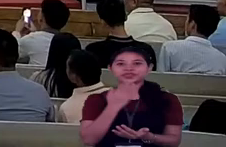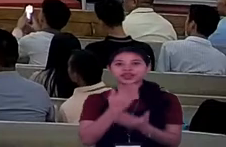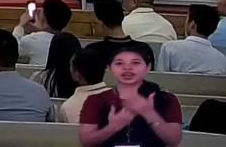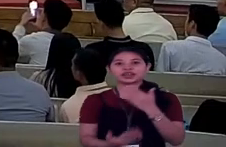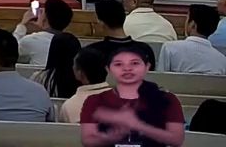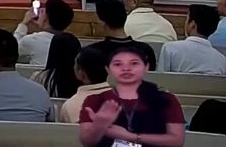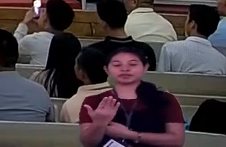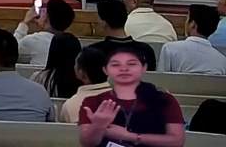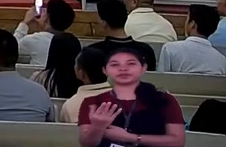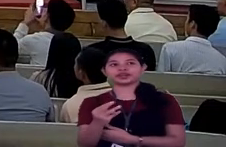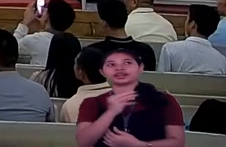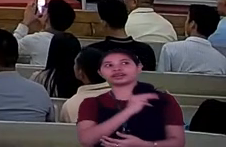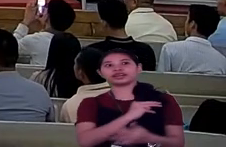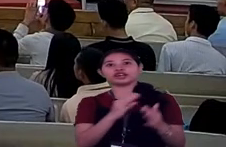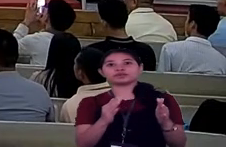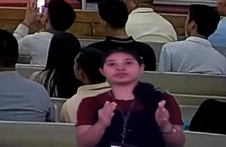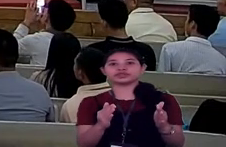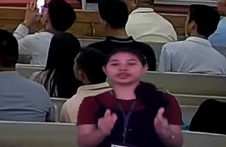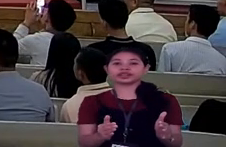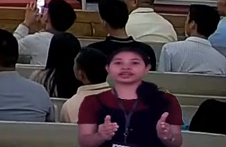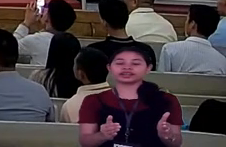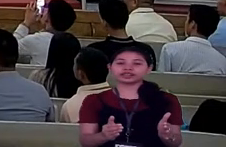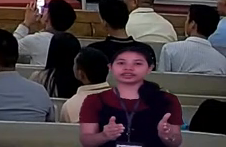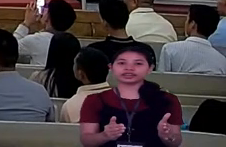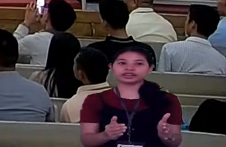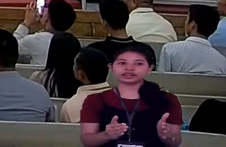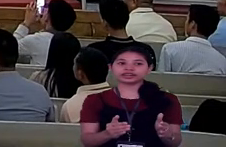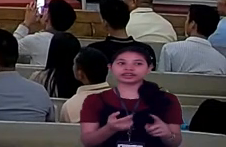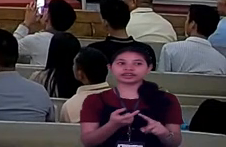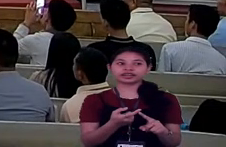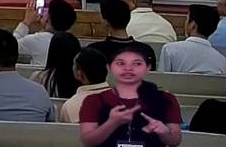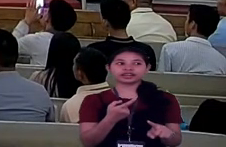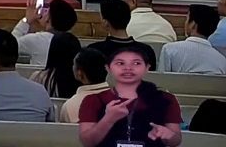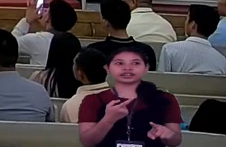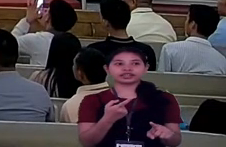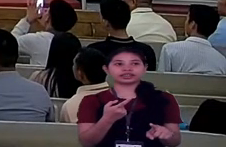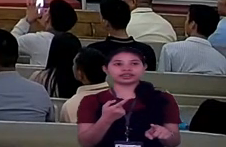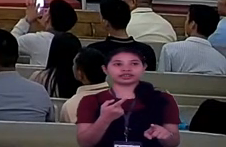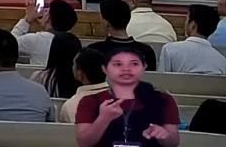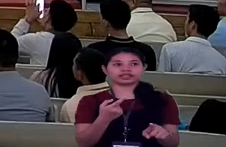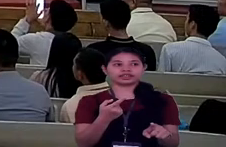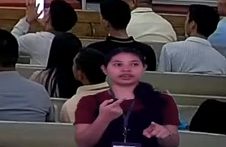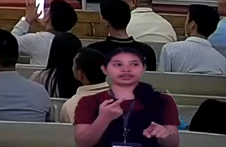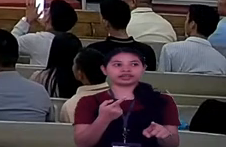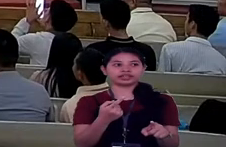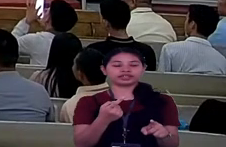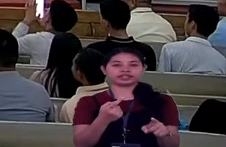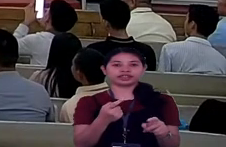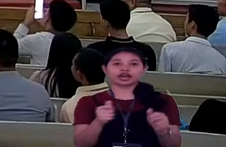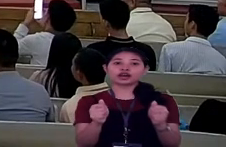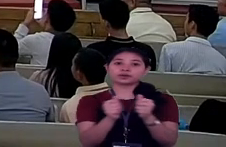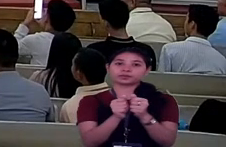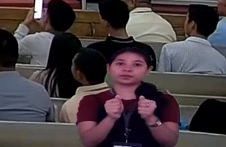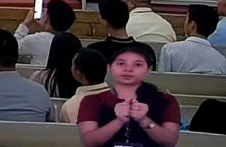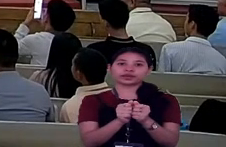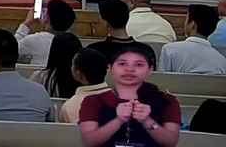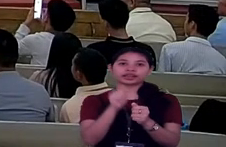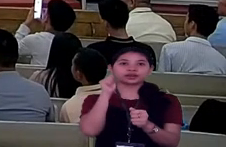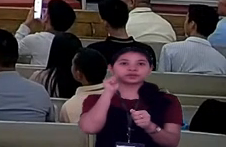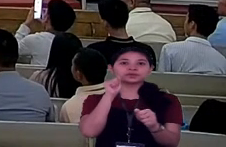sa Biblia po, Jude Revelation. Tapos na, Pocopia, hindi pa Kopia. So together with my wife, Sister